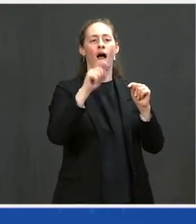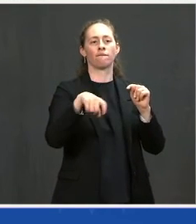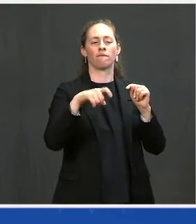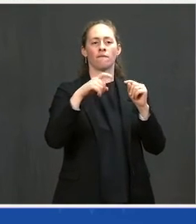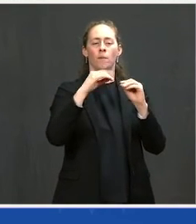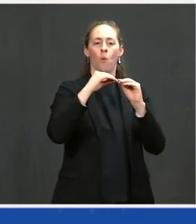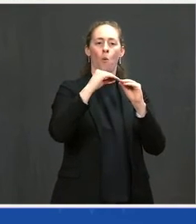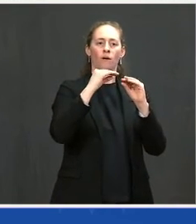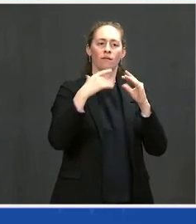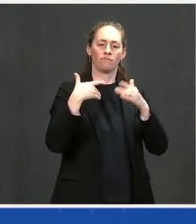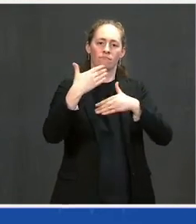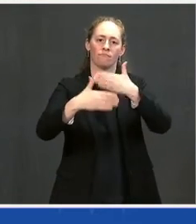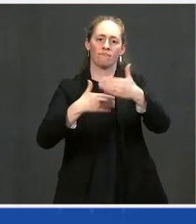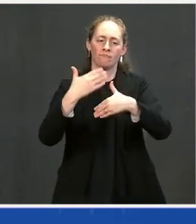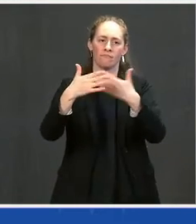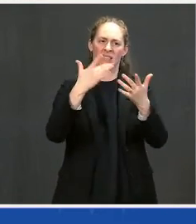damage.